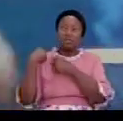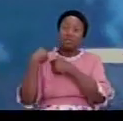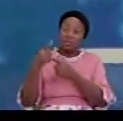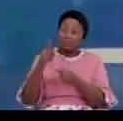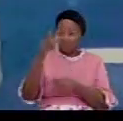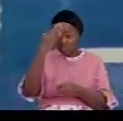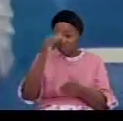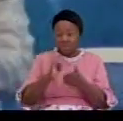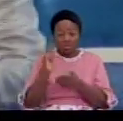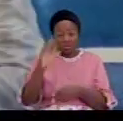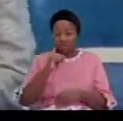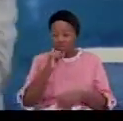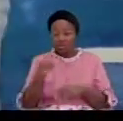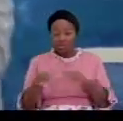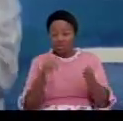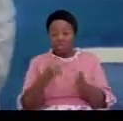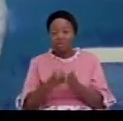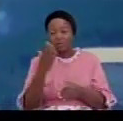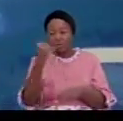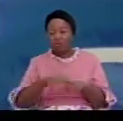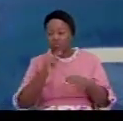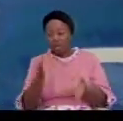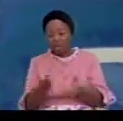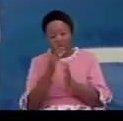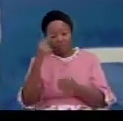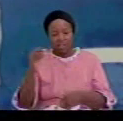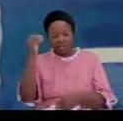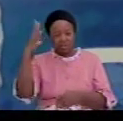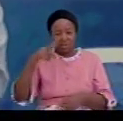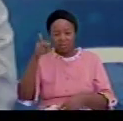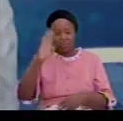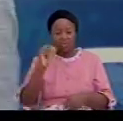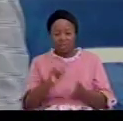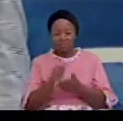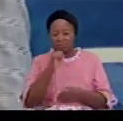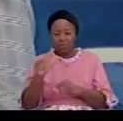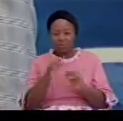done that, why didn't you ask for the grace of God so you will not do it?